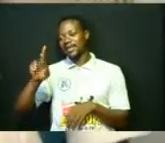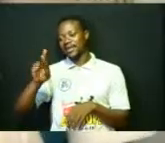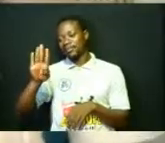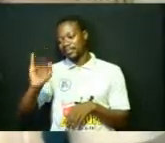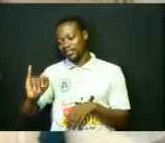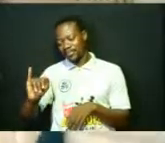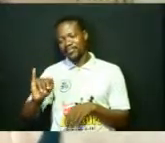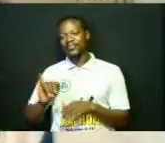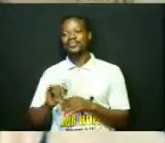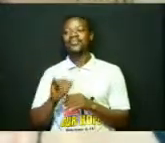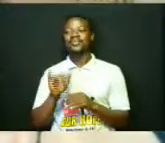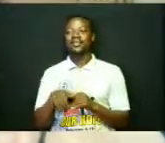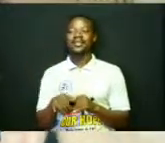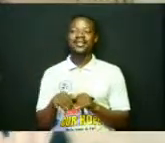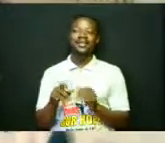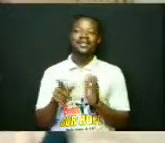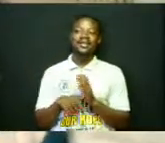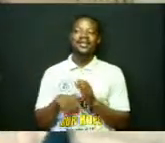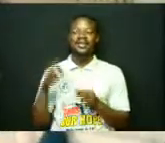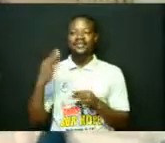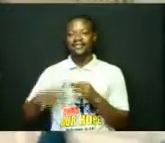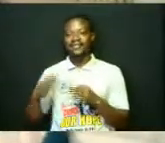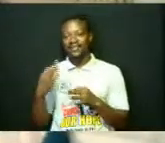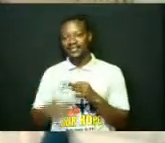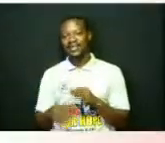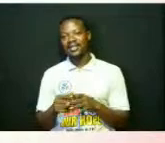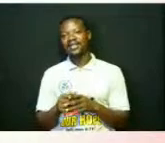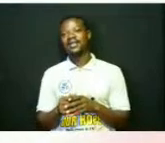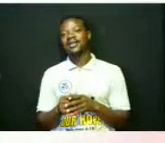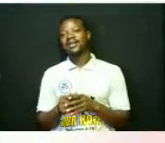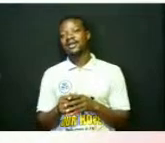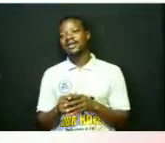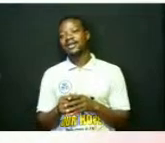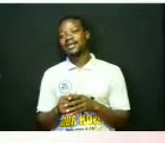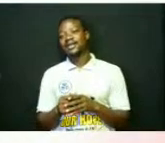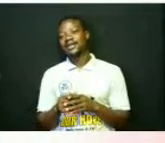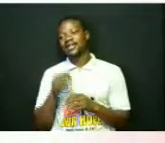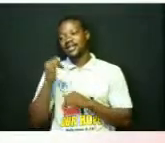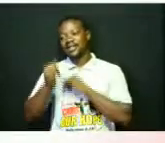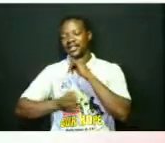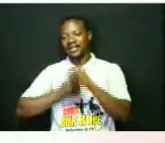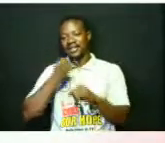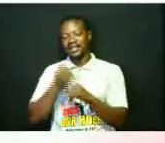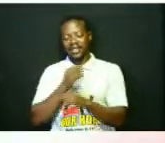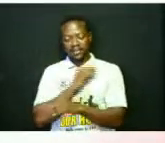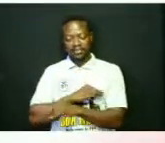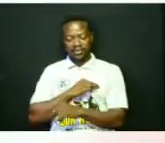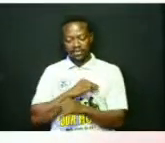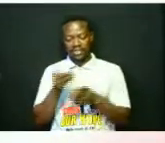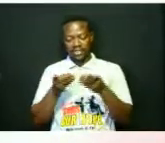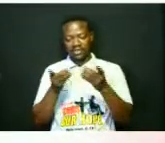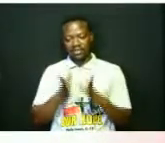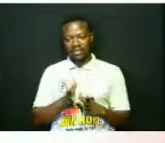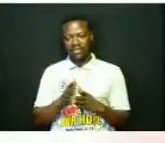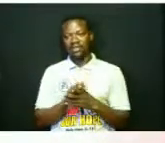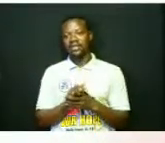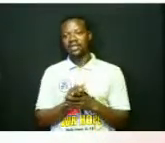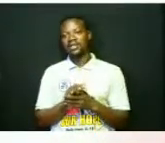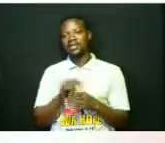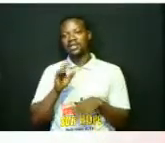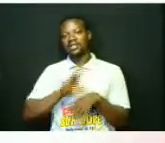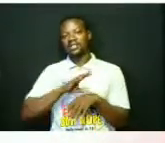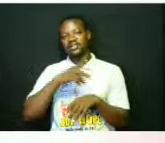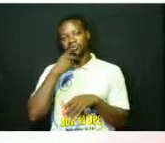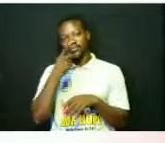praise. And then finally, also in the house tonight, is the International Missions Director of the Church